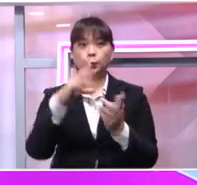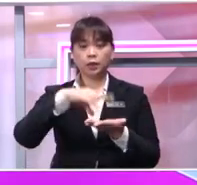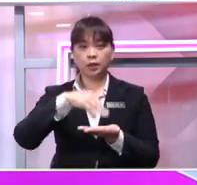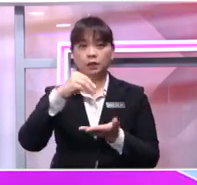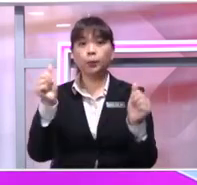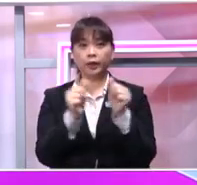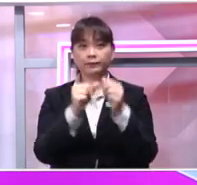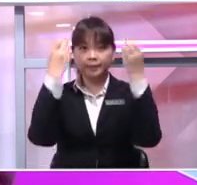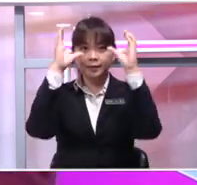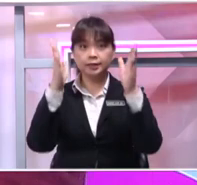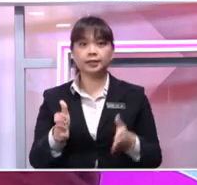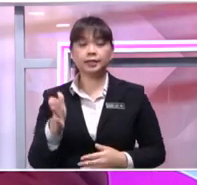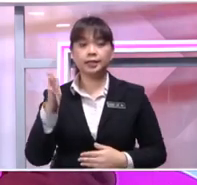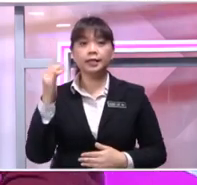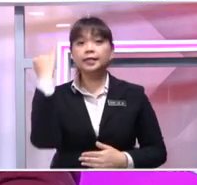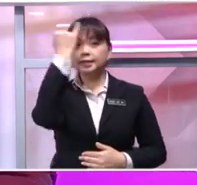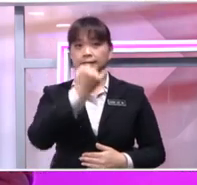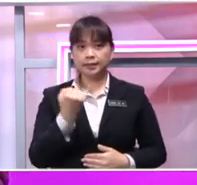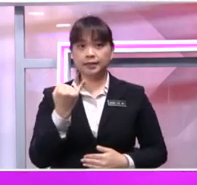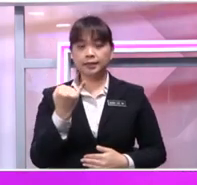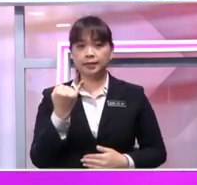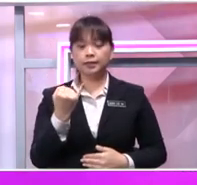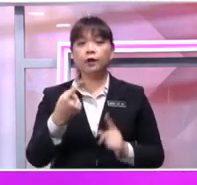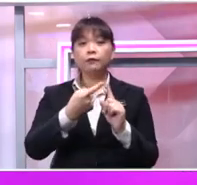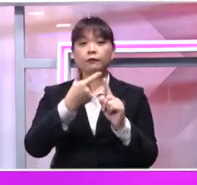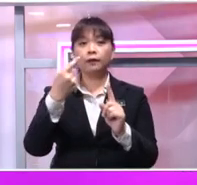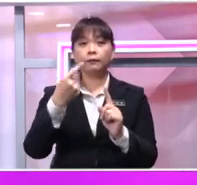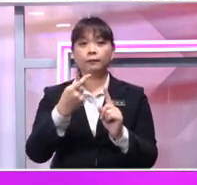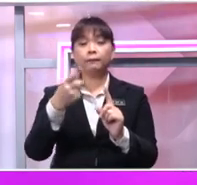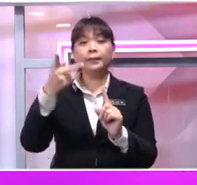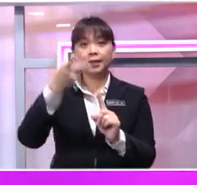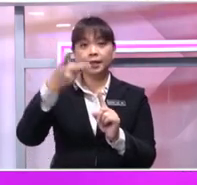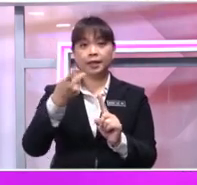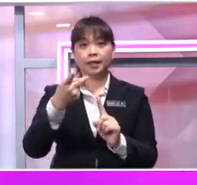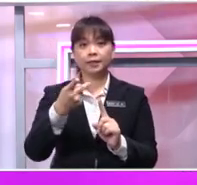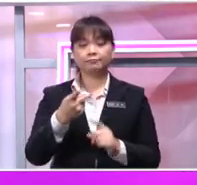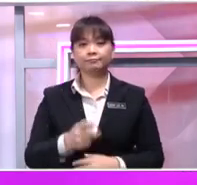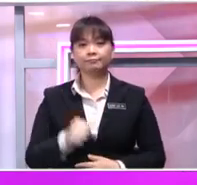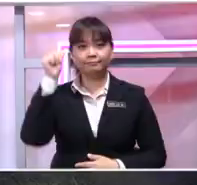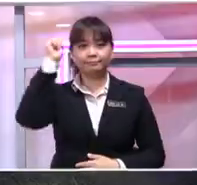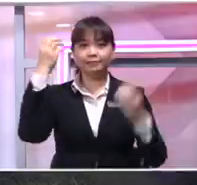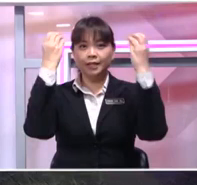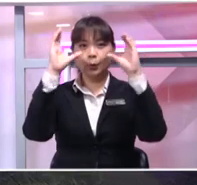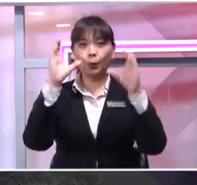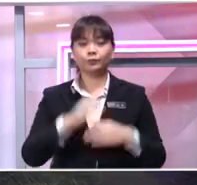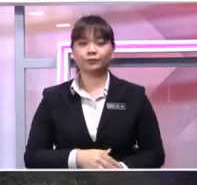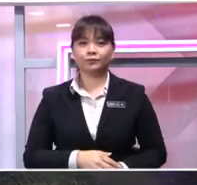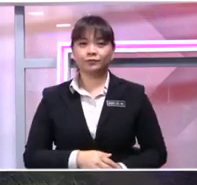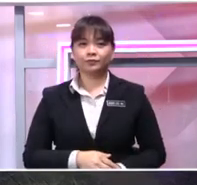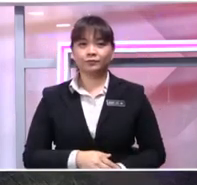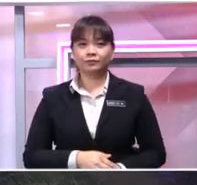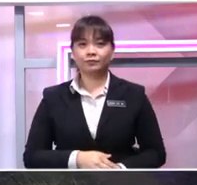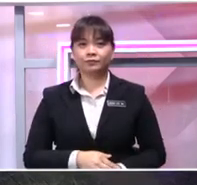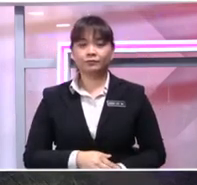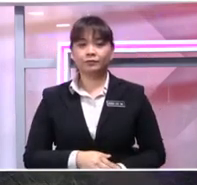Izati from SMK Kuala Batas Seberang Pulau Pinang. Assalamualaikum, Cikgu. Waalaikumsalam. Alright,